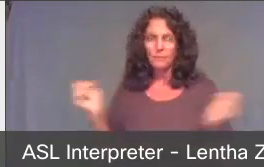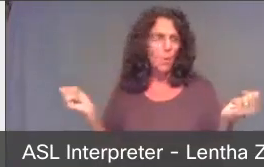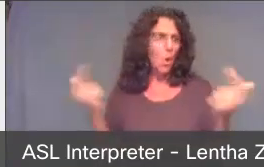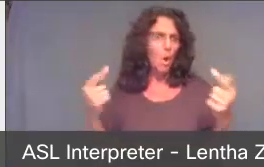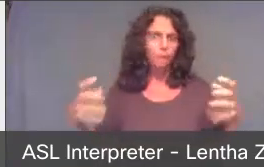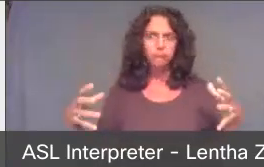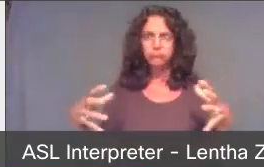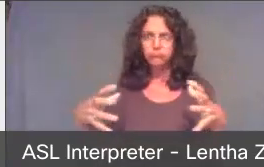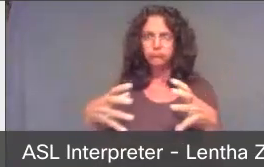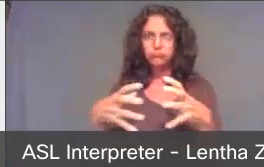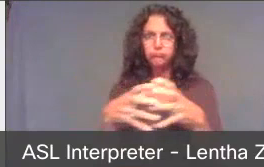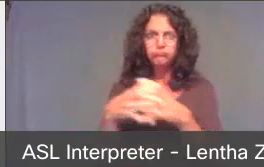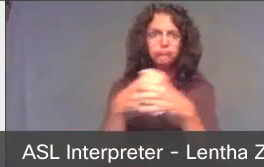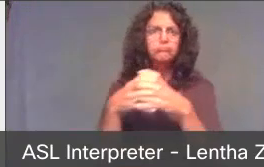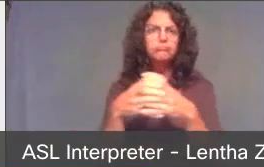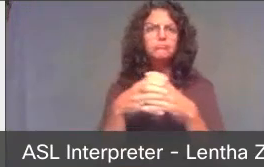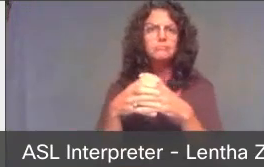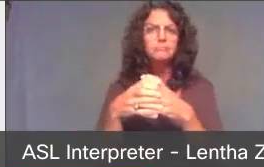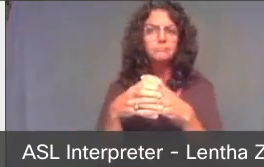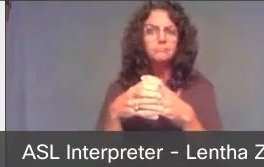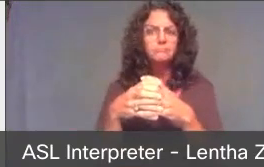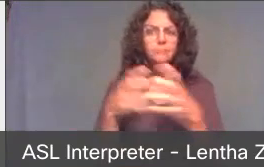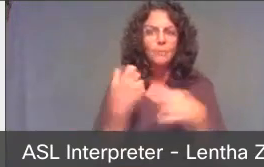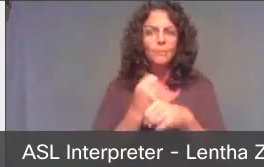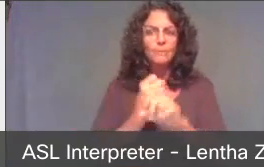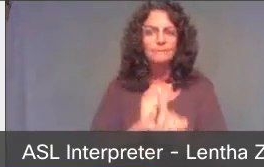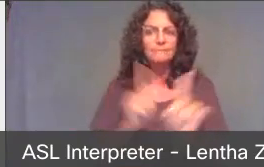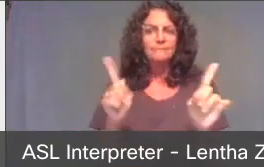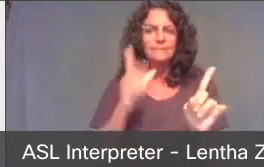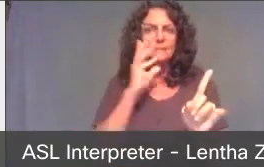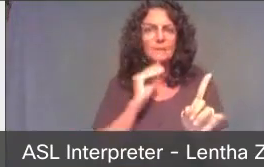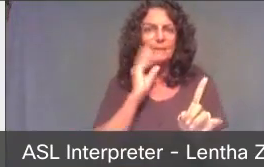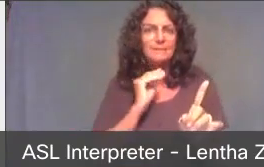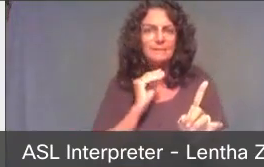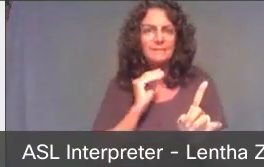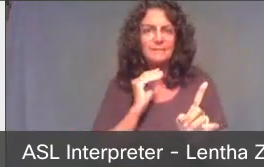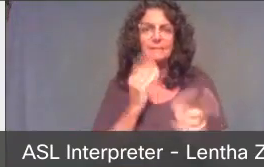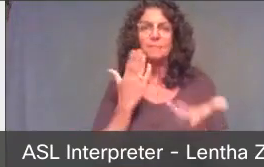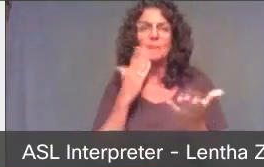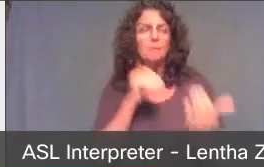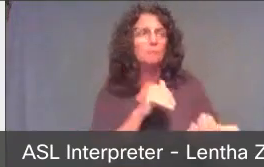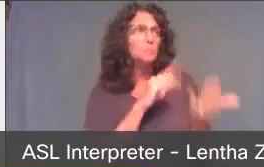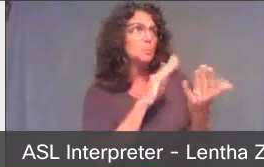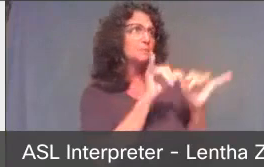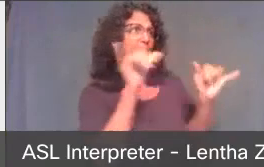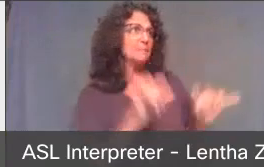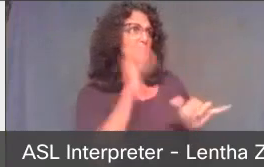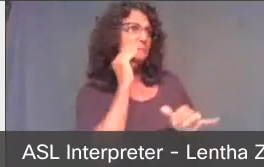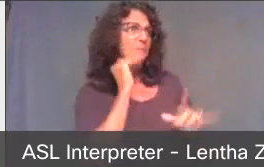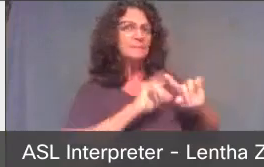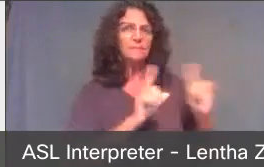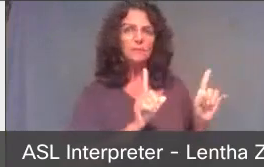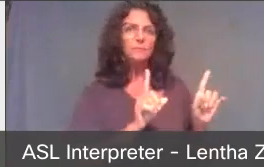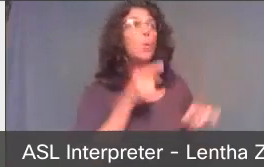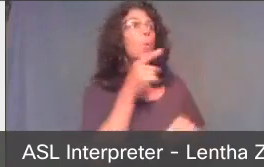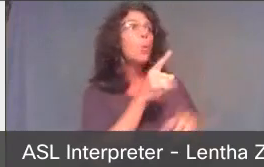in unique ways, they create entirely different experiences of systems that we might think are equitable,